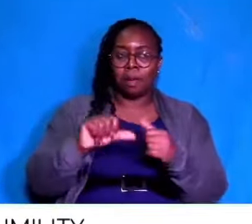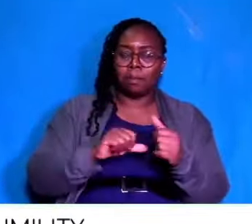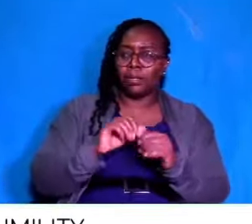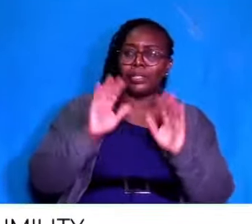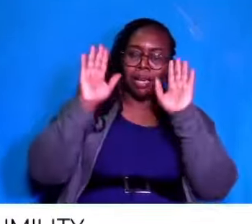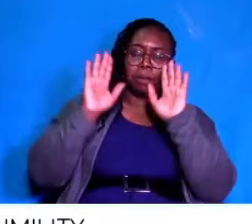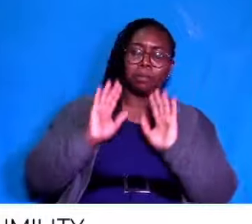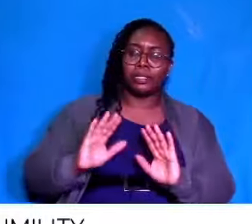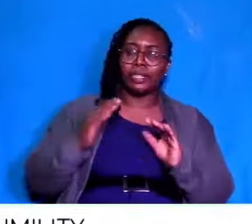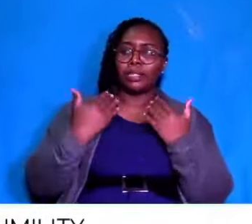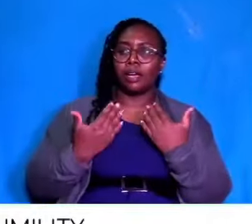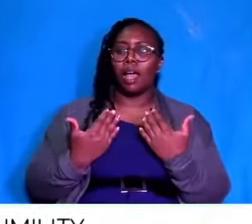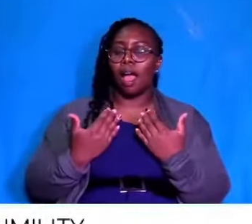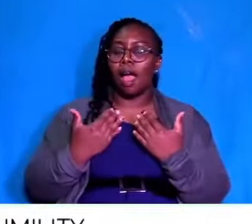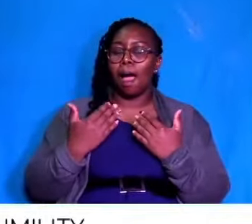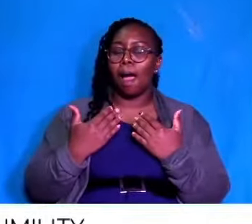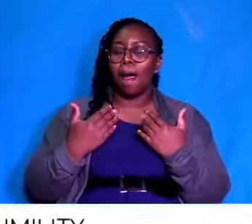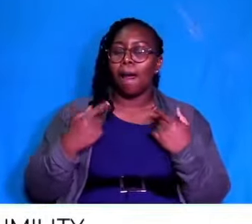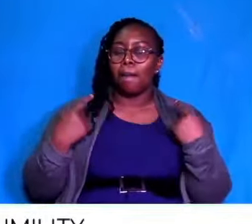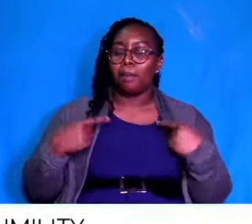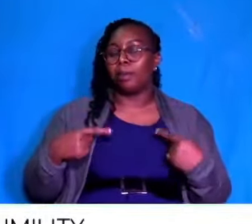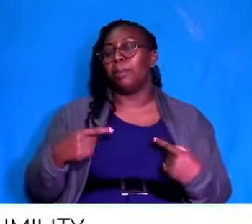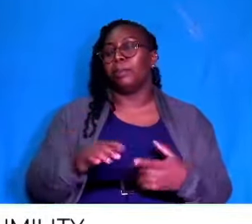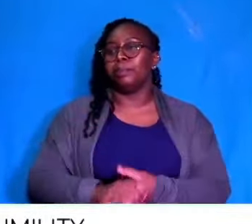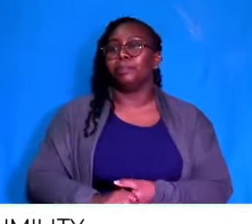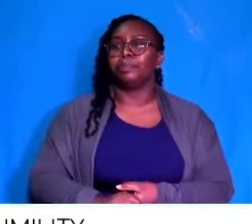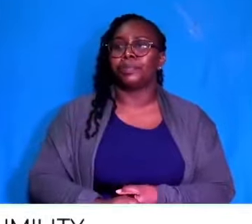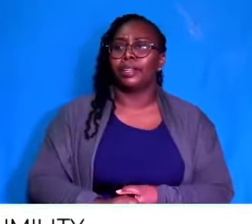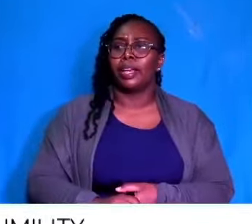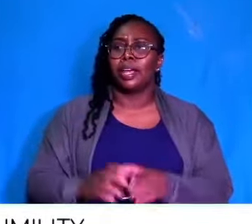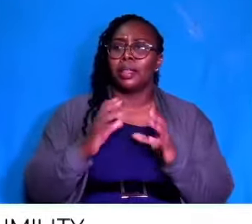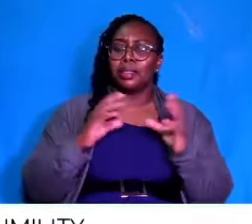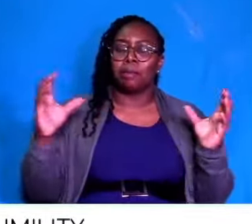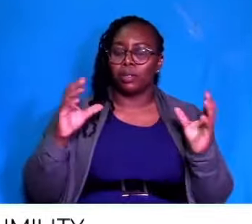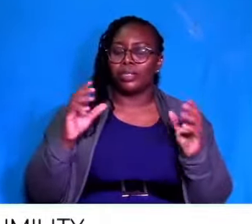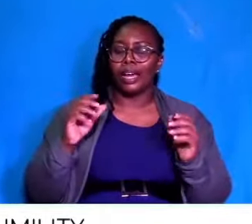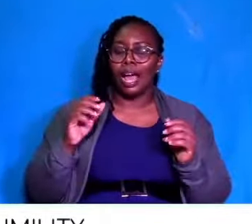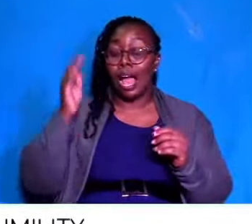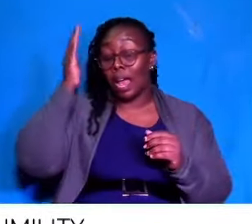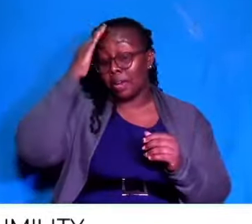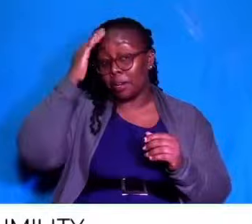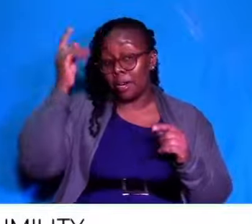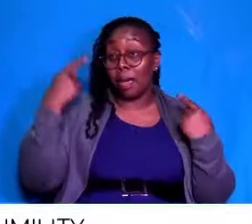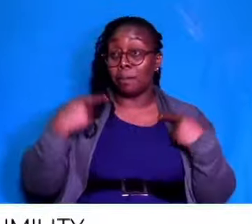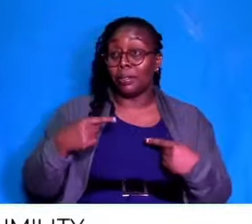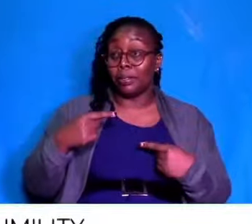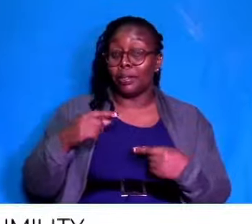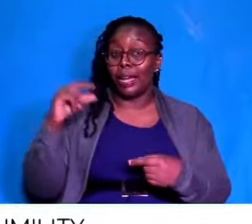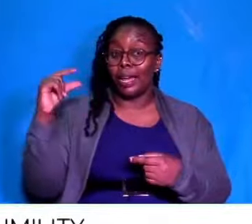the most important people in our time? No, most famous was the first word I searched. Can you guess who came up?